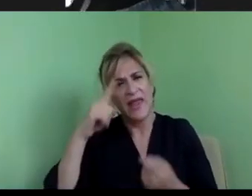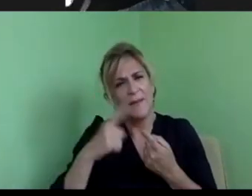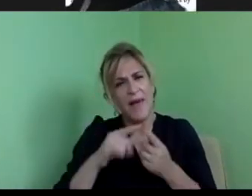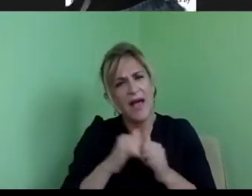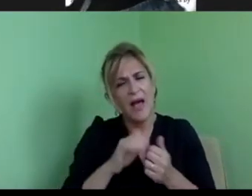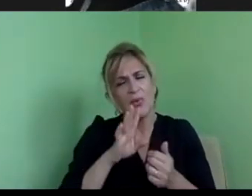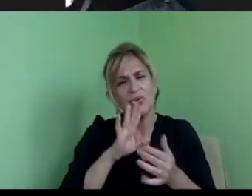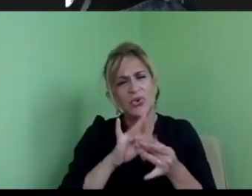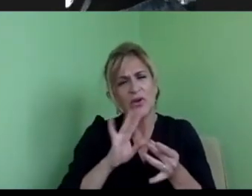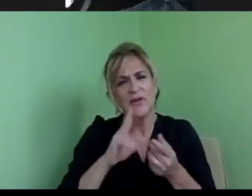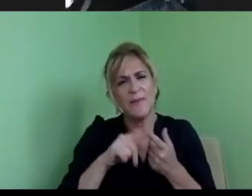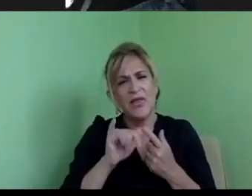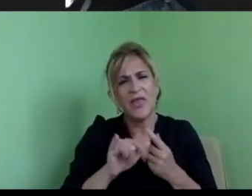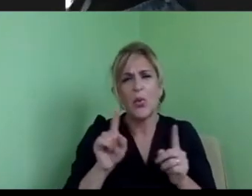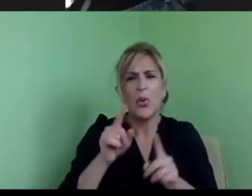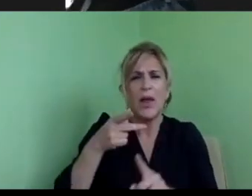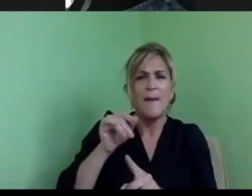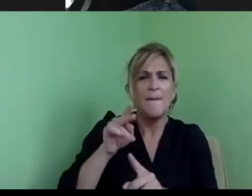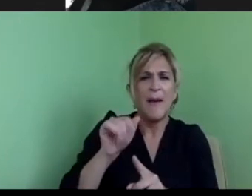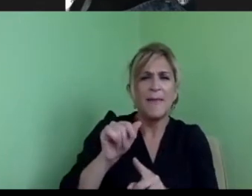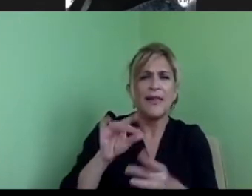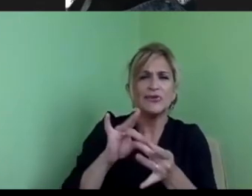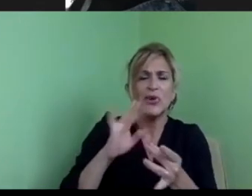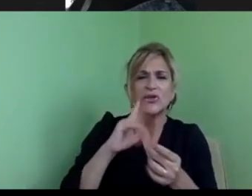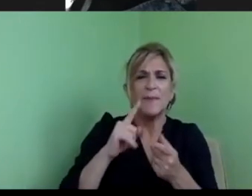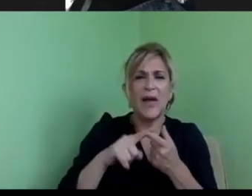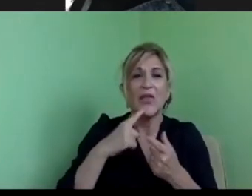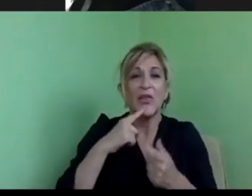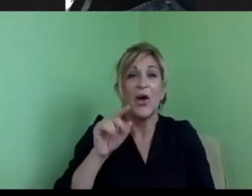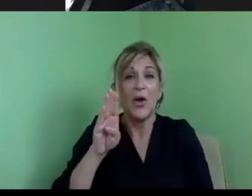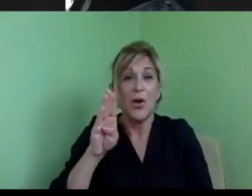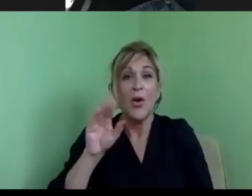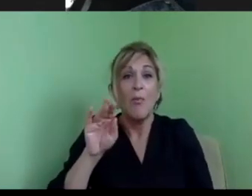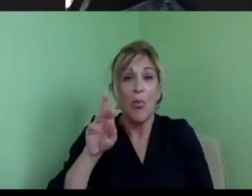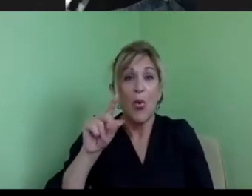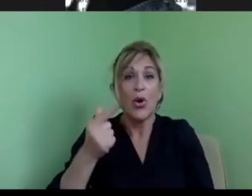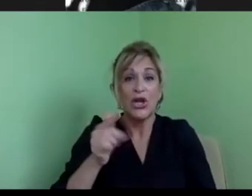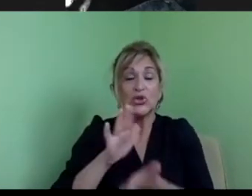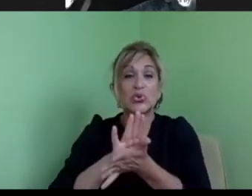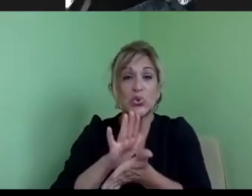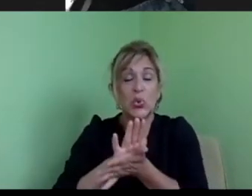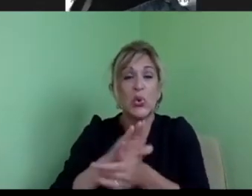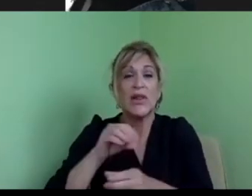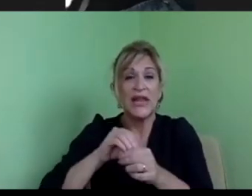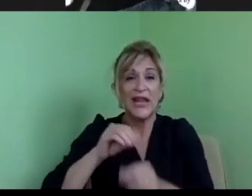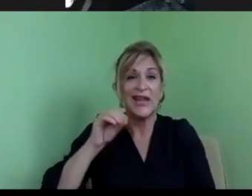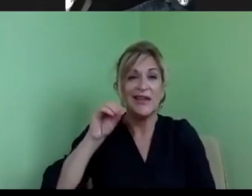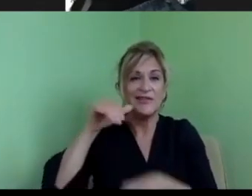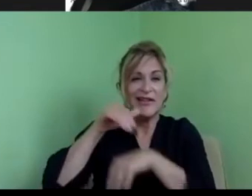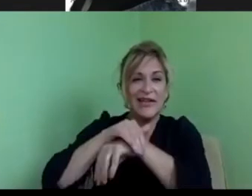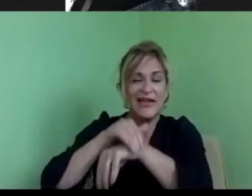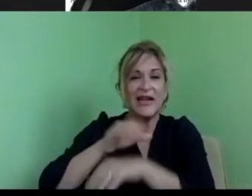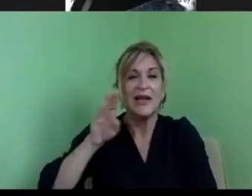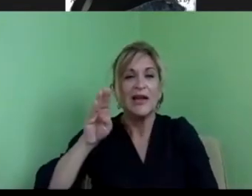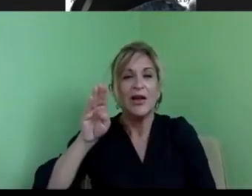took us and um the boarding school right outside of or in british columbia and tulsa and